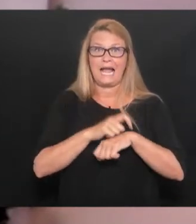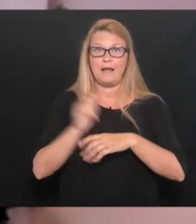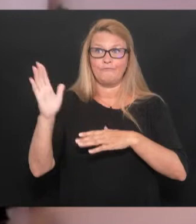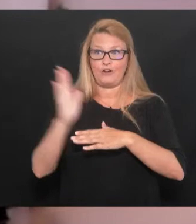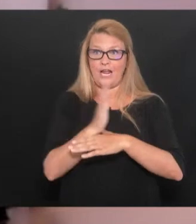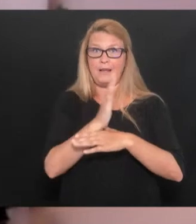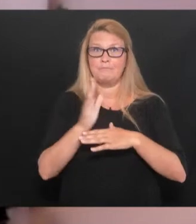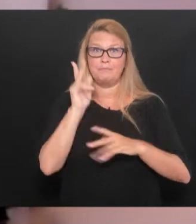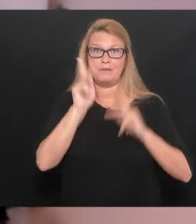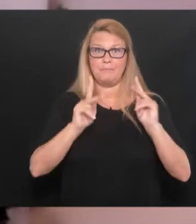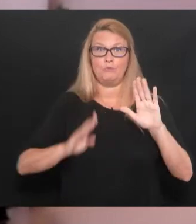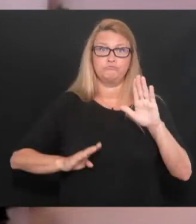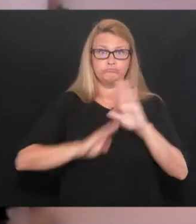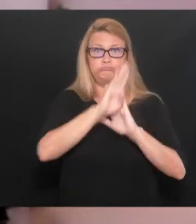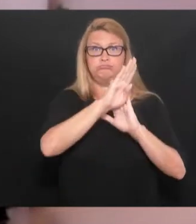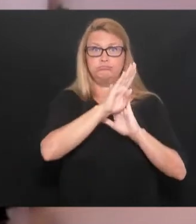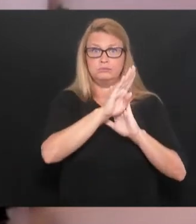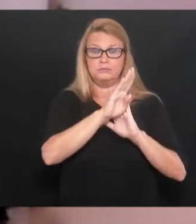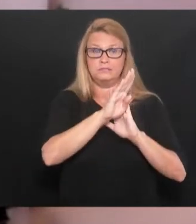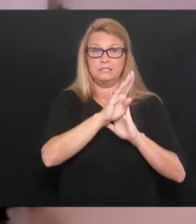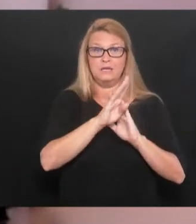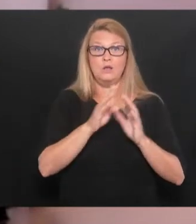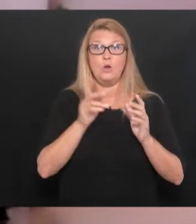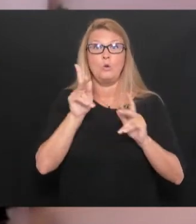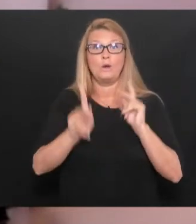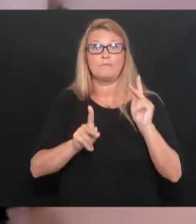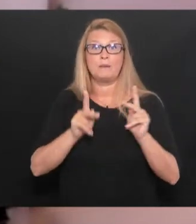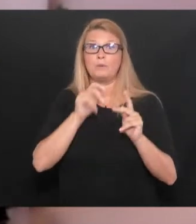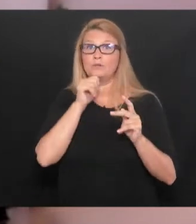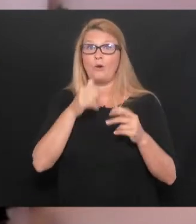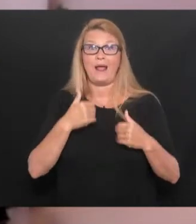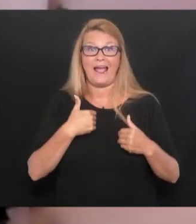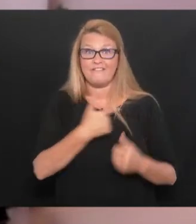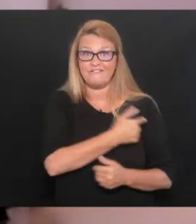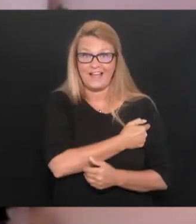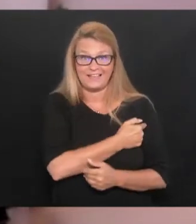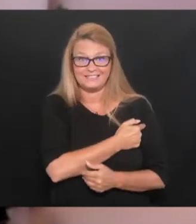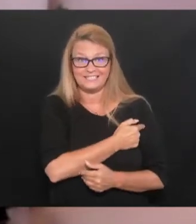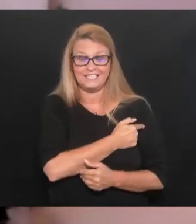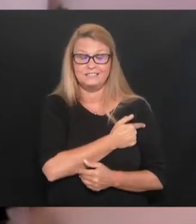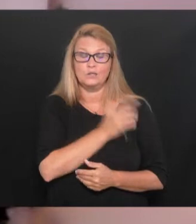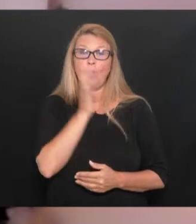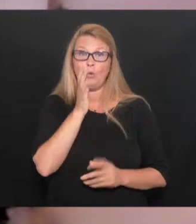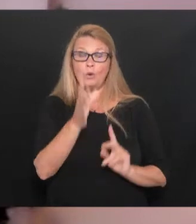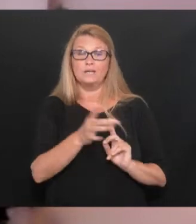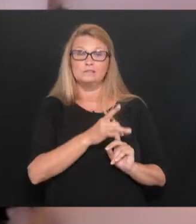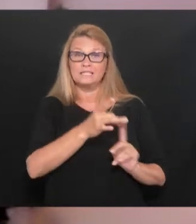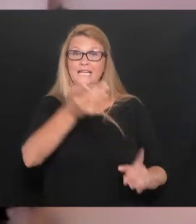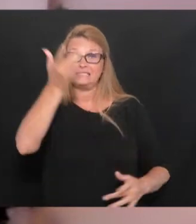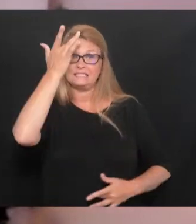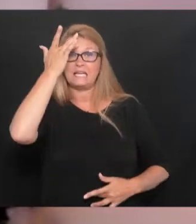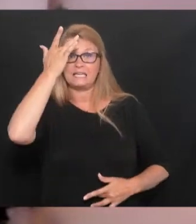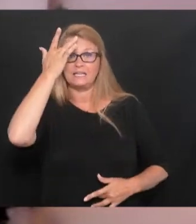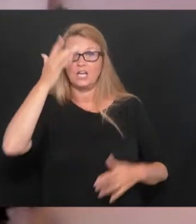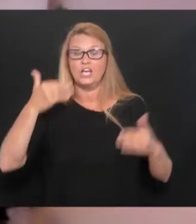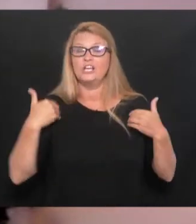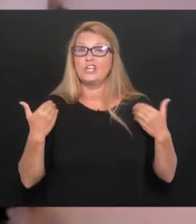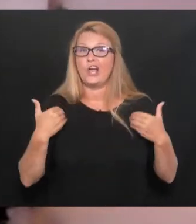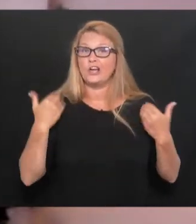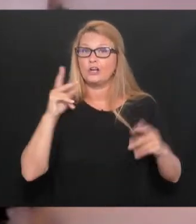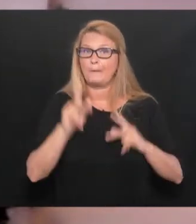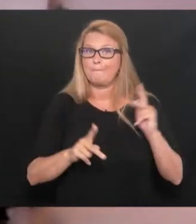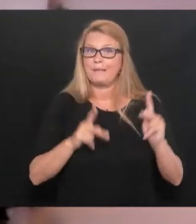with the Delta variant, and in the unvaccinated, people that might get very sick with the Delta variant, and younger people